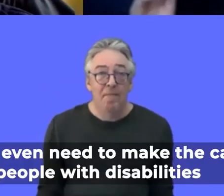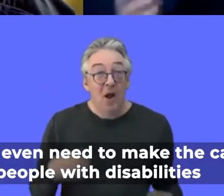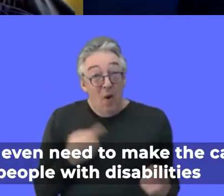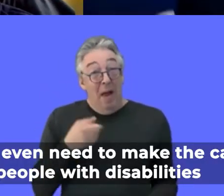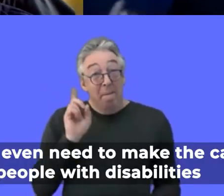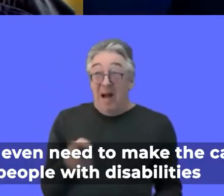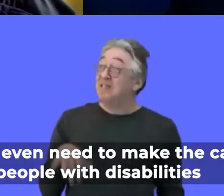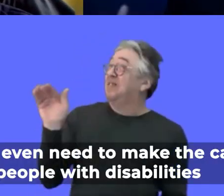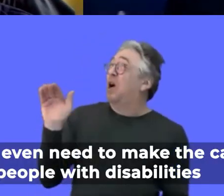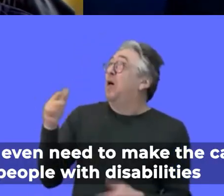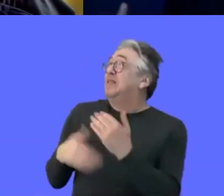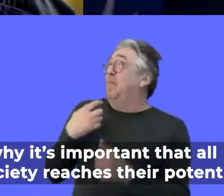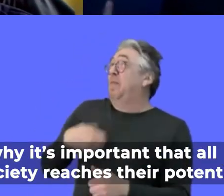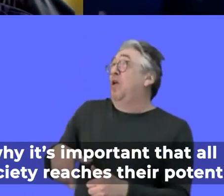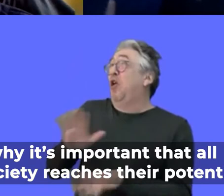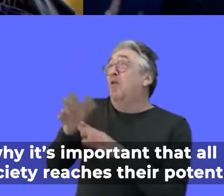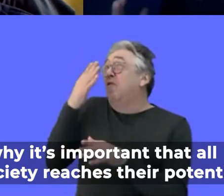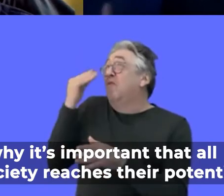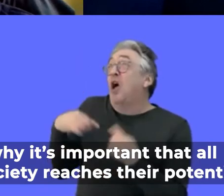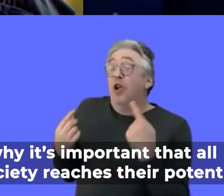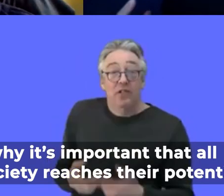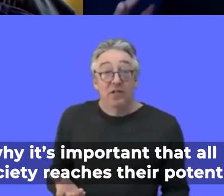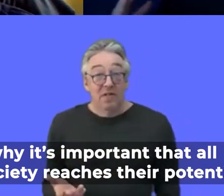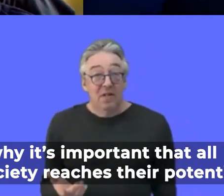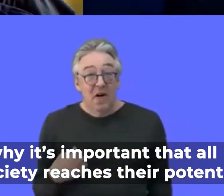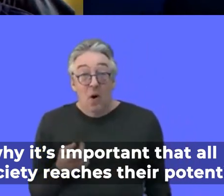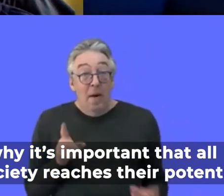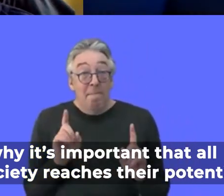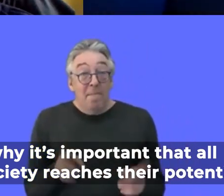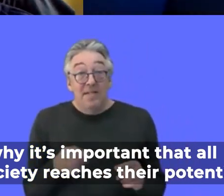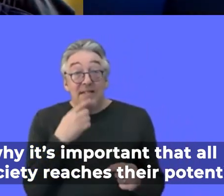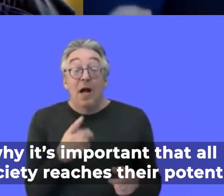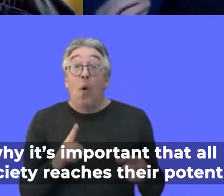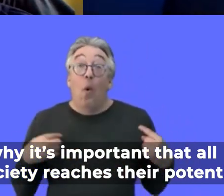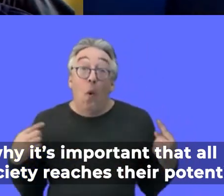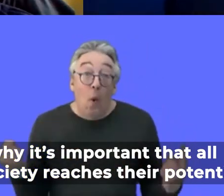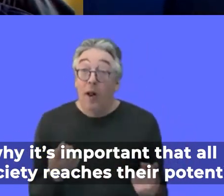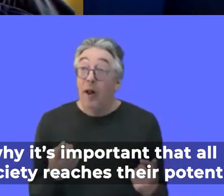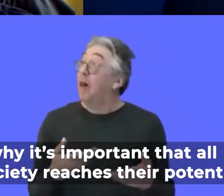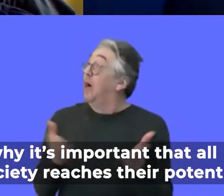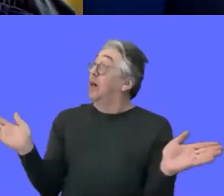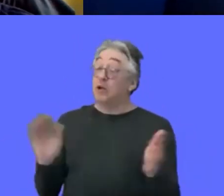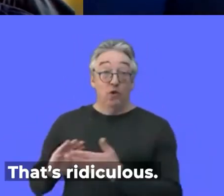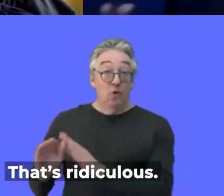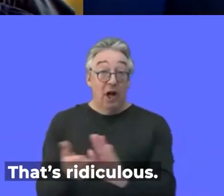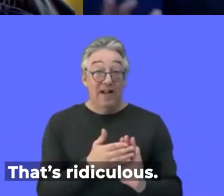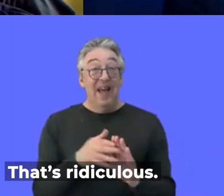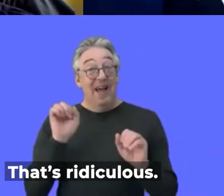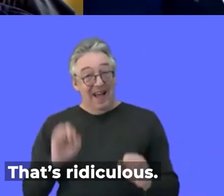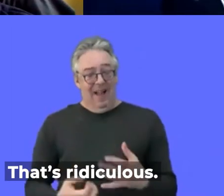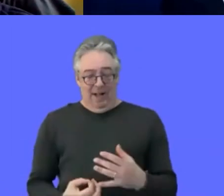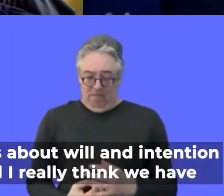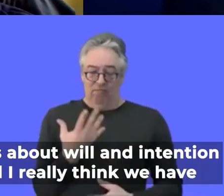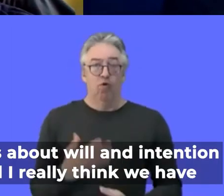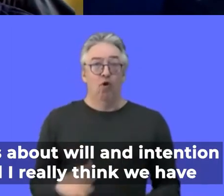We don't even need to make the case for people with disabilities and why it's important that all of our society reaches their potential. That's